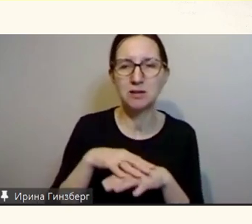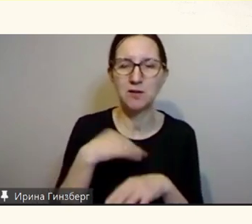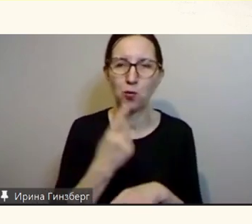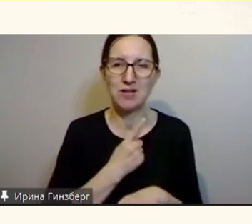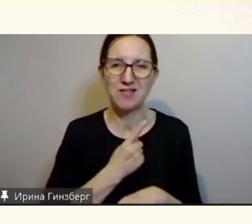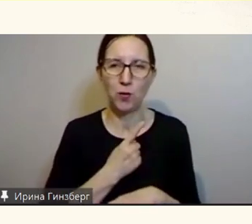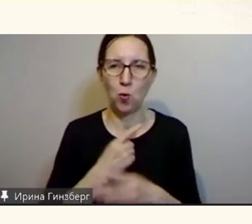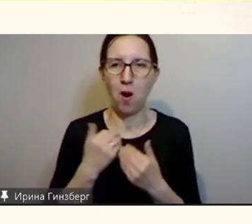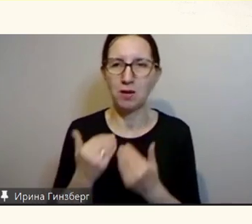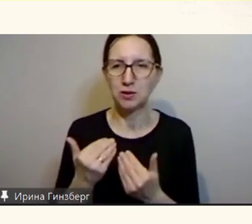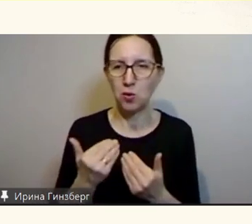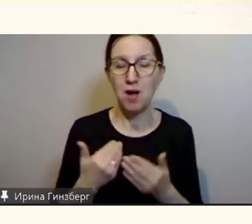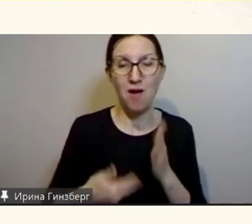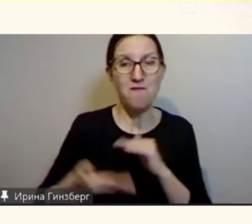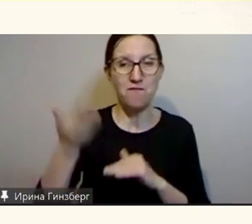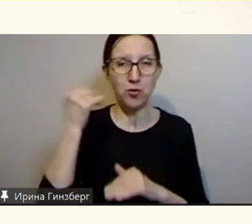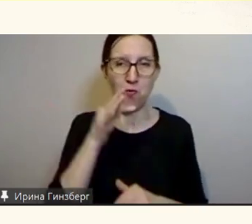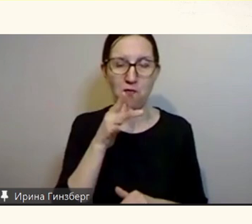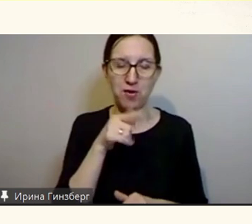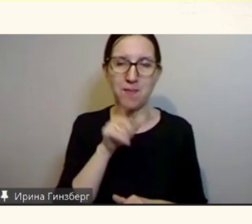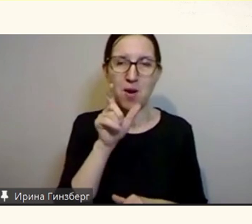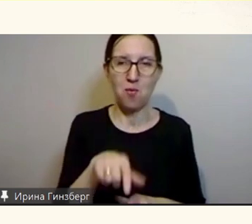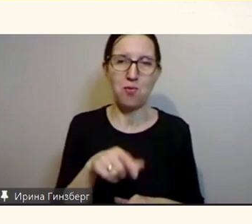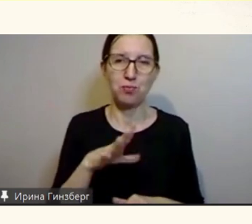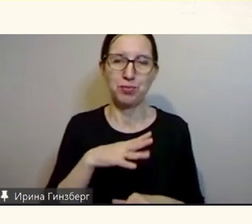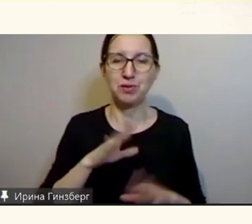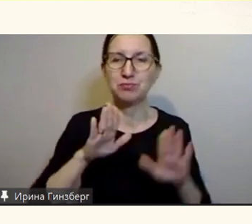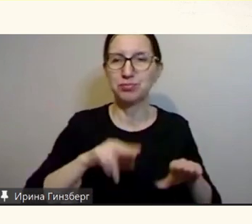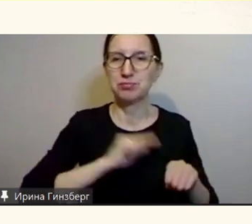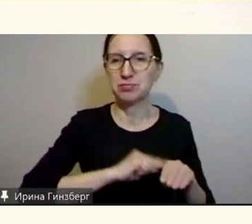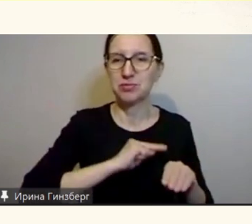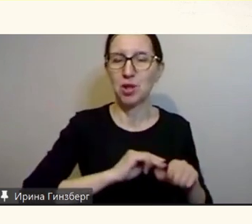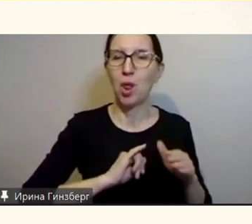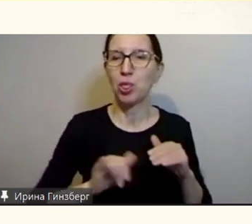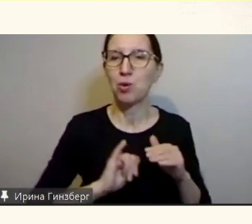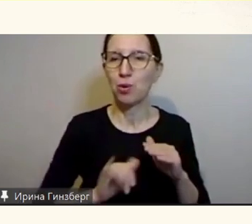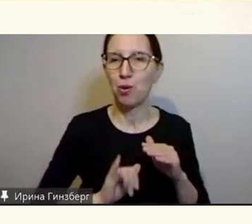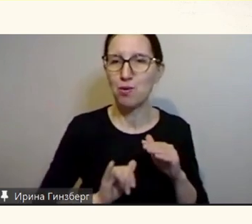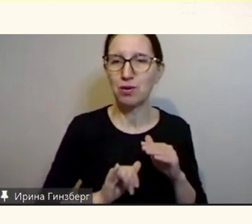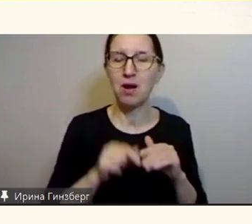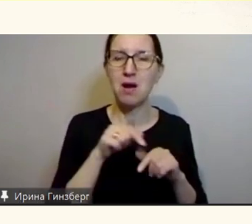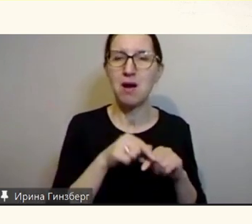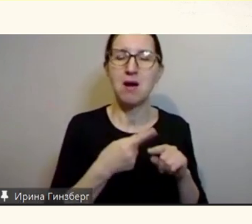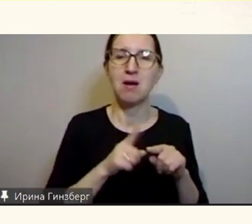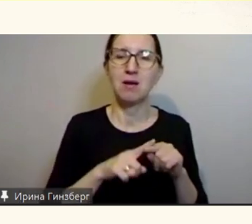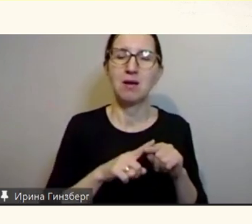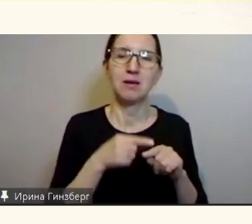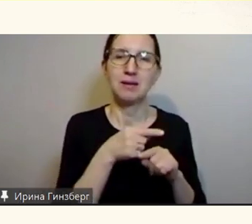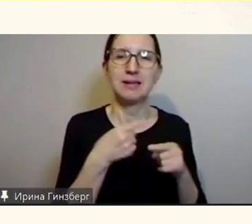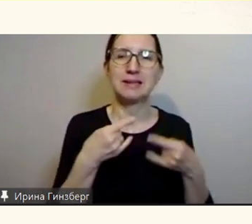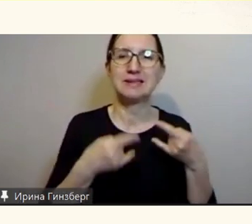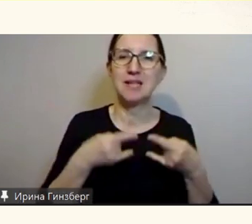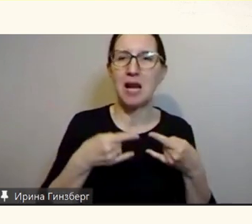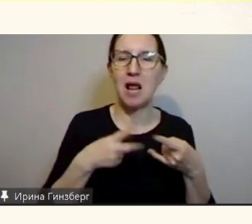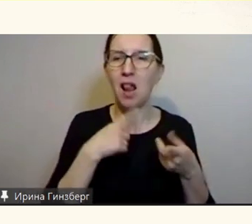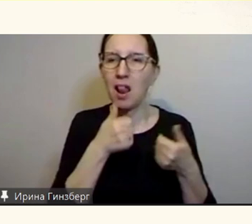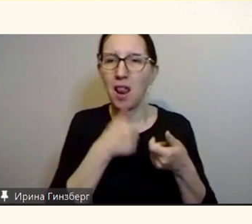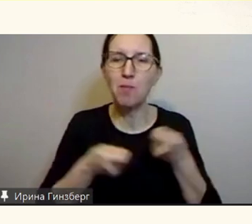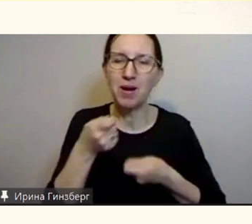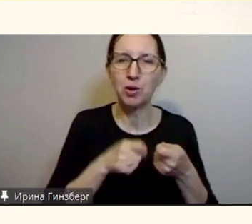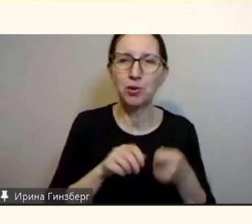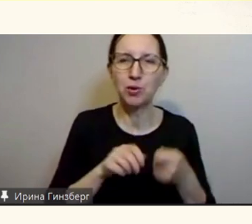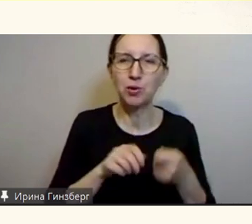use and work with their equipment because this was a fairly early on in television history.